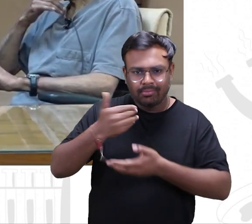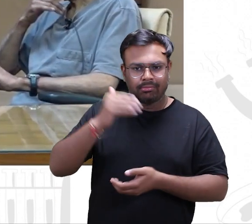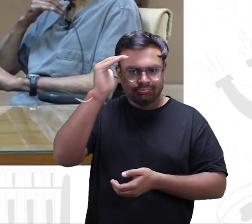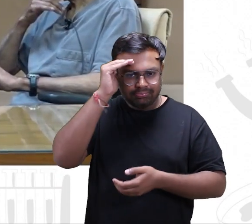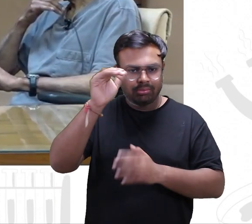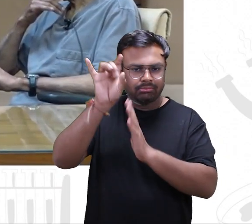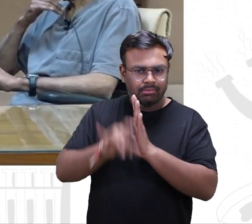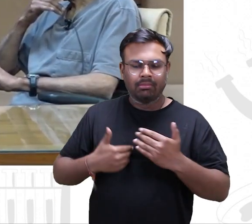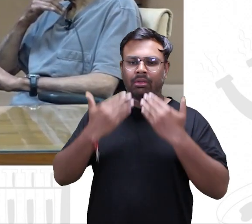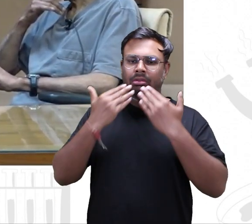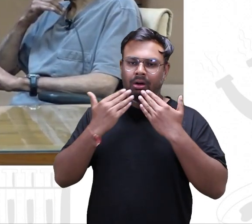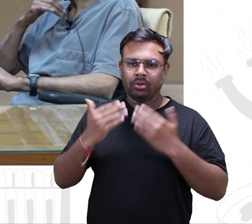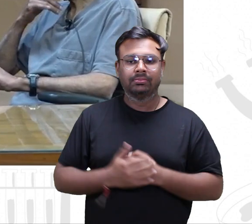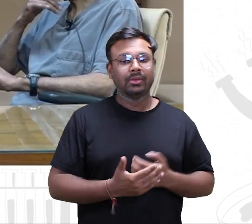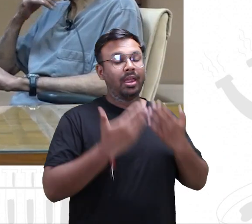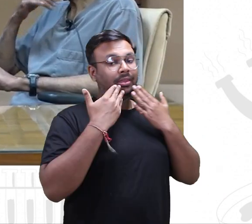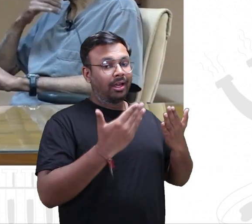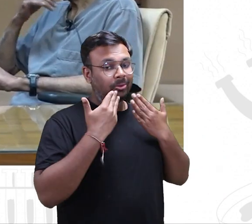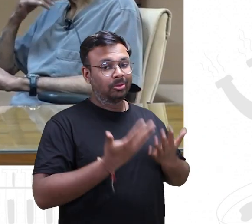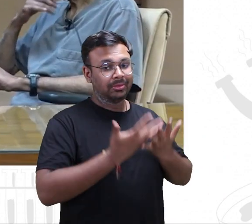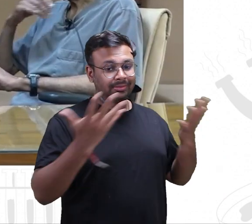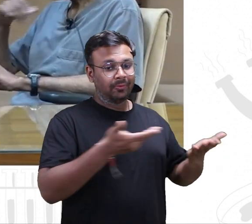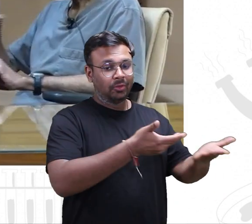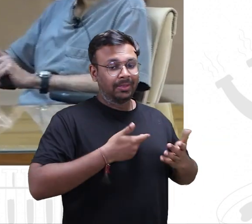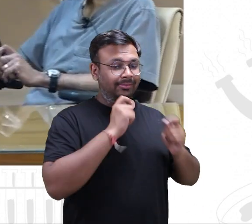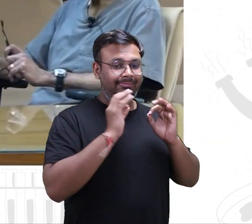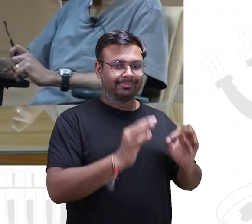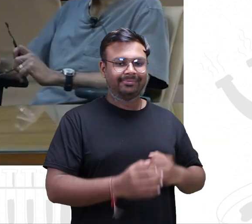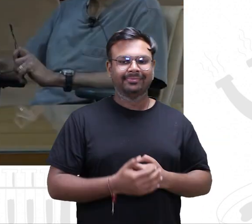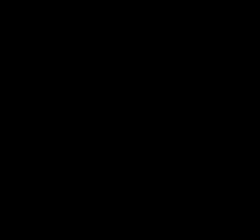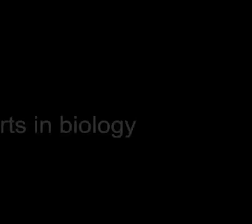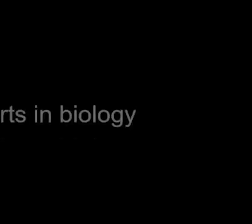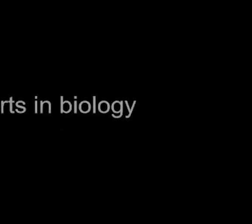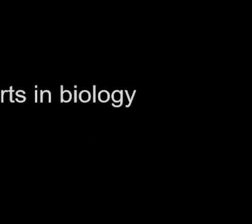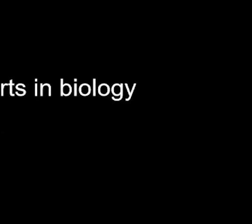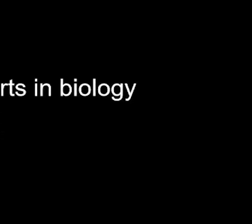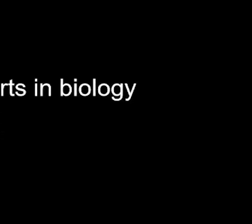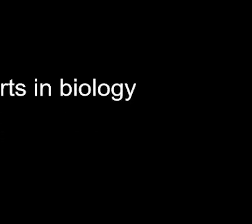and Yeah. we'll hear more of that soon too. Thank you. Yeah. Thank you very much. Thank you for having me.